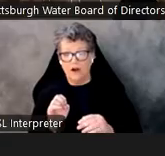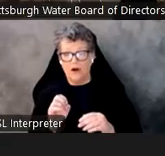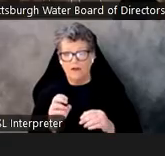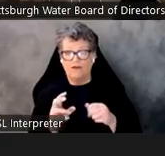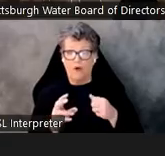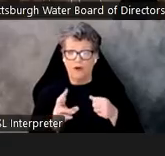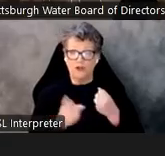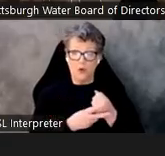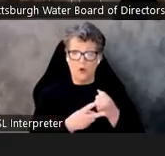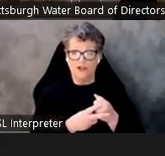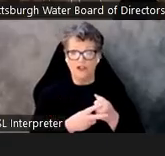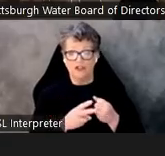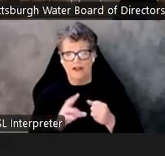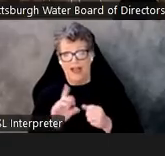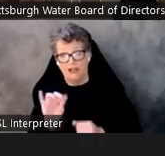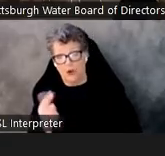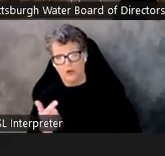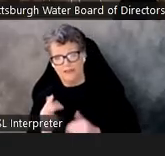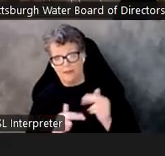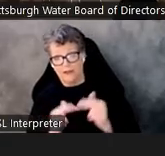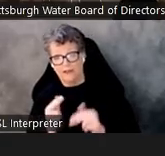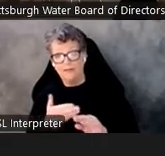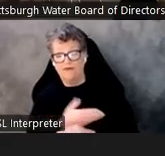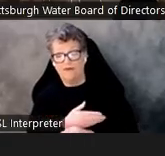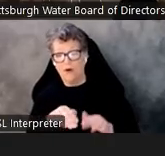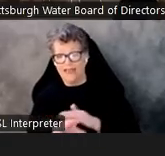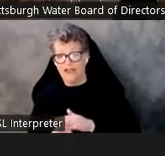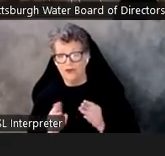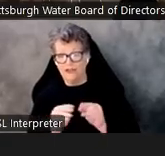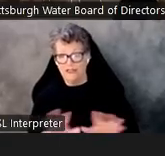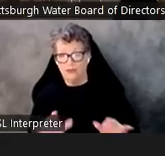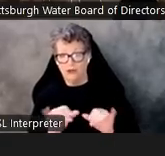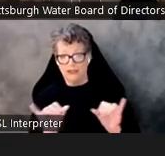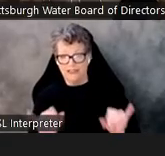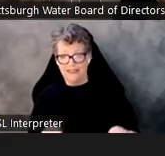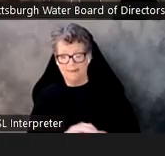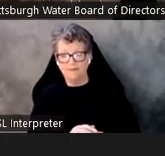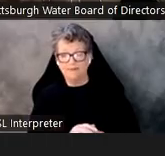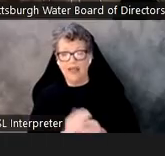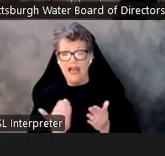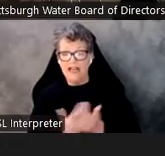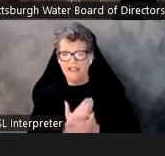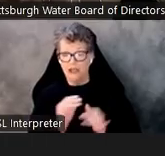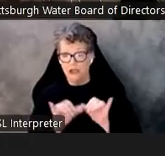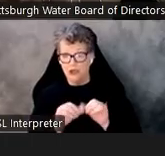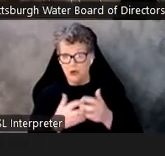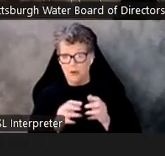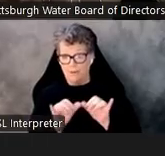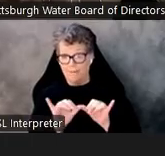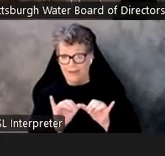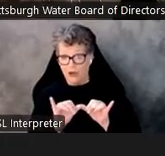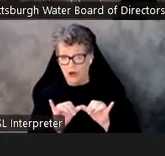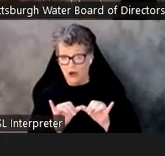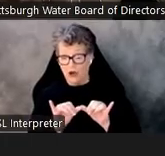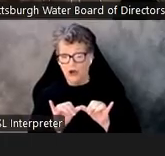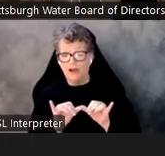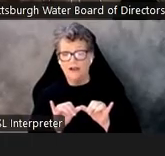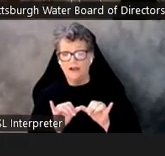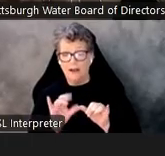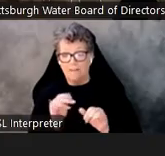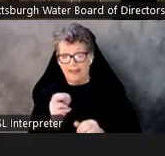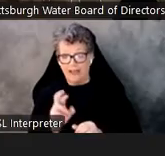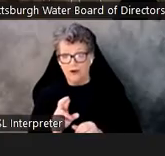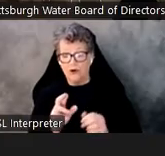the distribution system. Work also included a new meter vault, which houses magnetic flow meters along with sodium